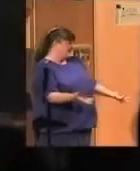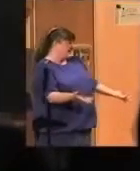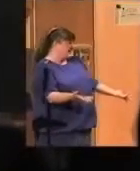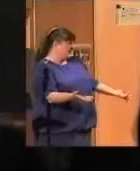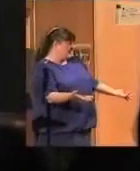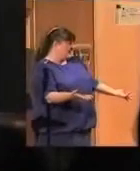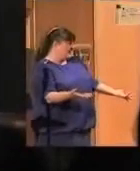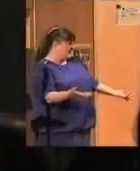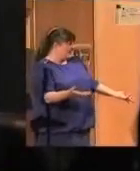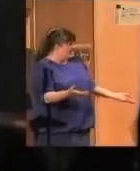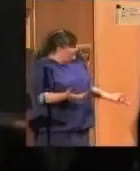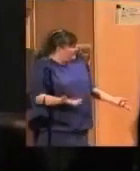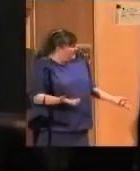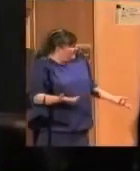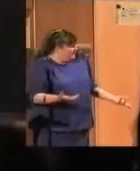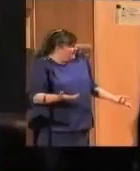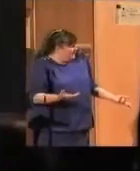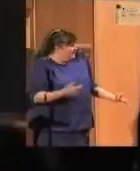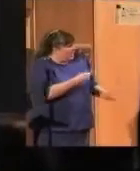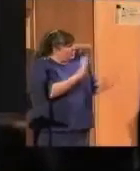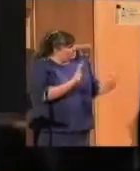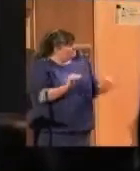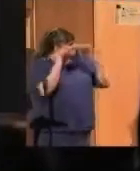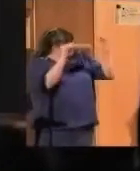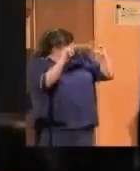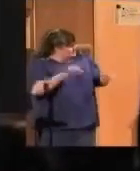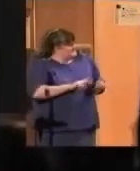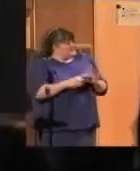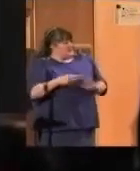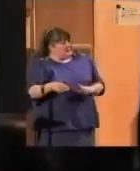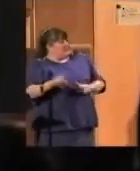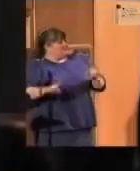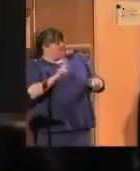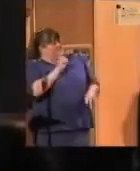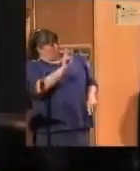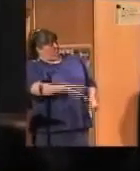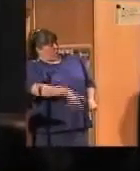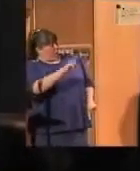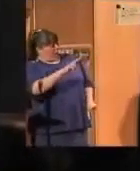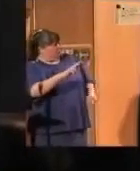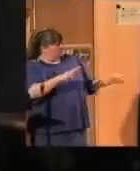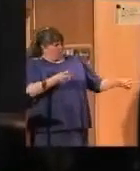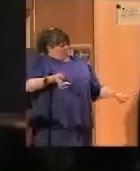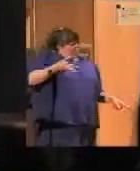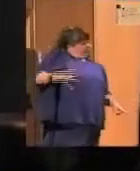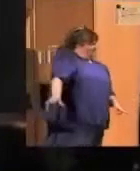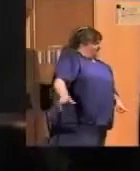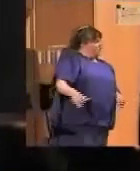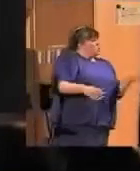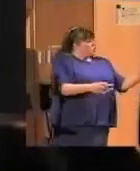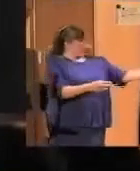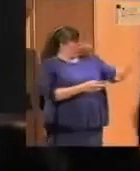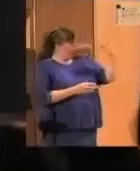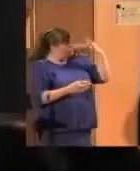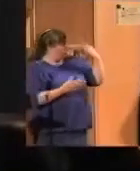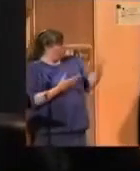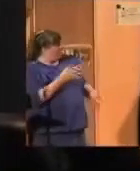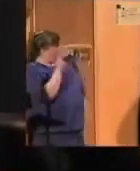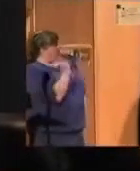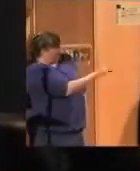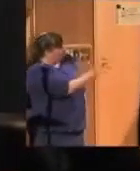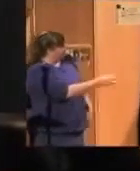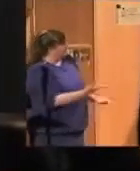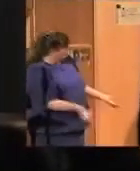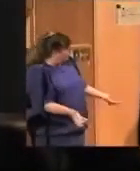Are you not better than that? Is that not their issue, not yours? You tell me that all the time, Kathy. Why